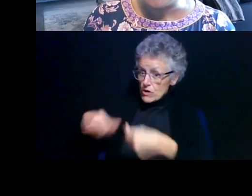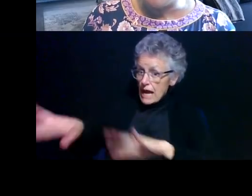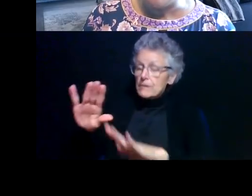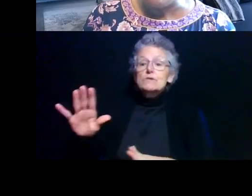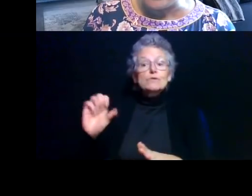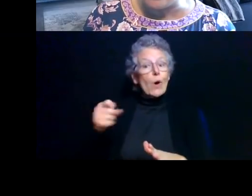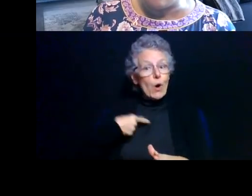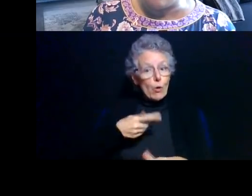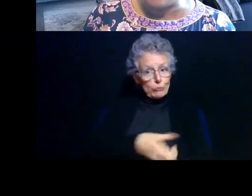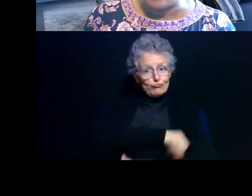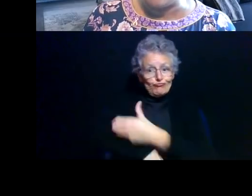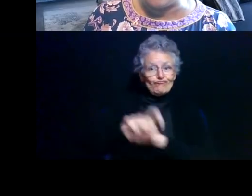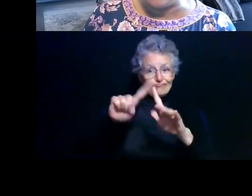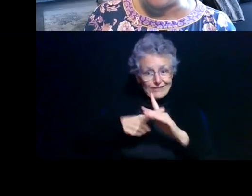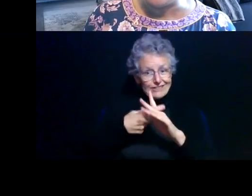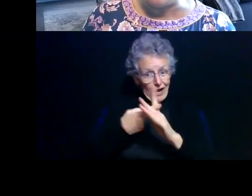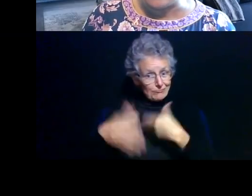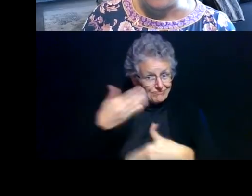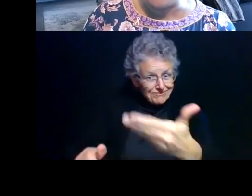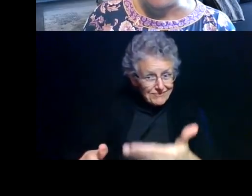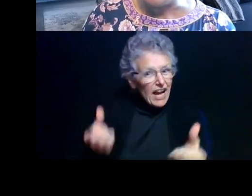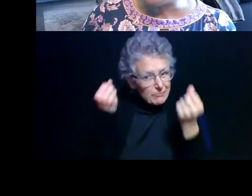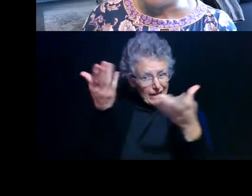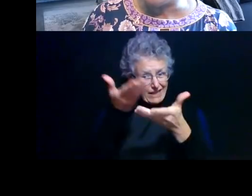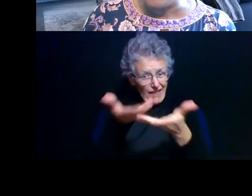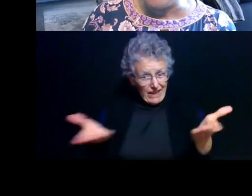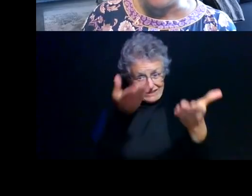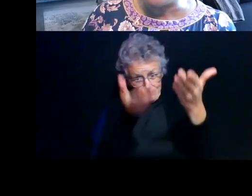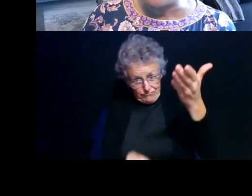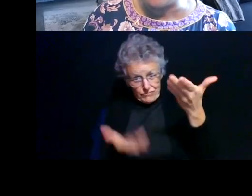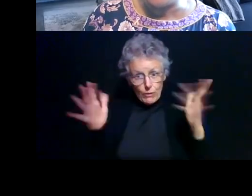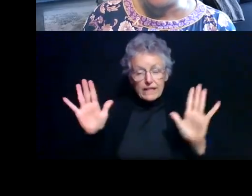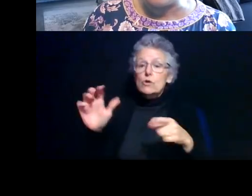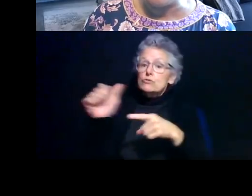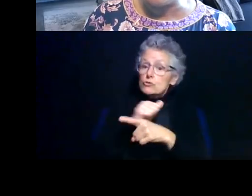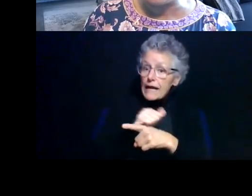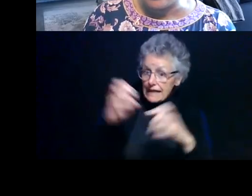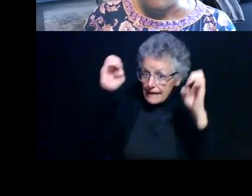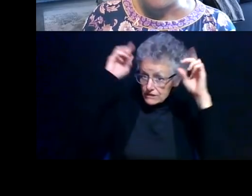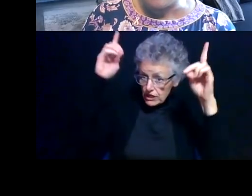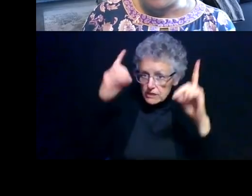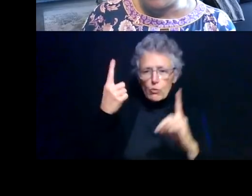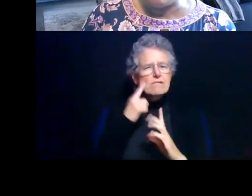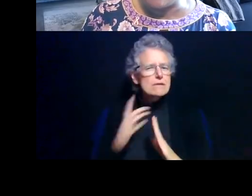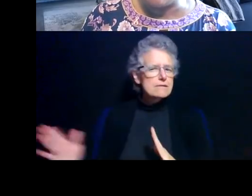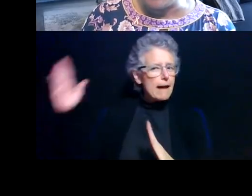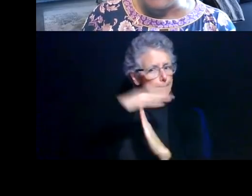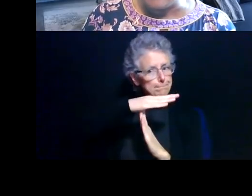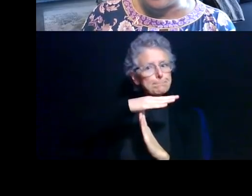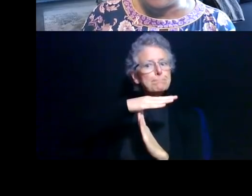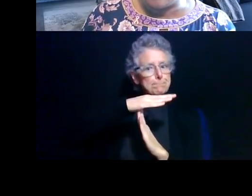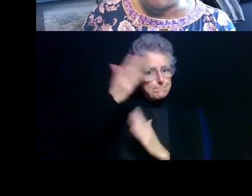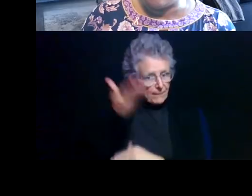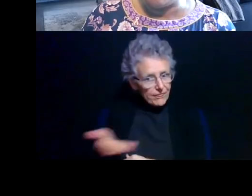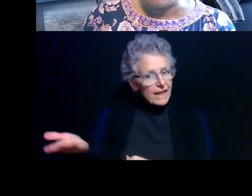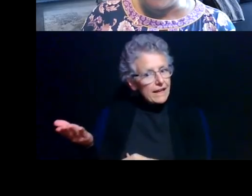start on many of the activities here. So our training and education was one of the top things